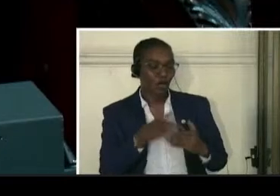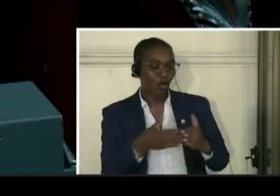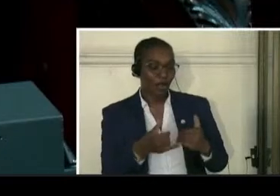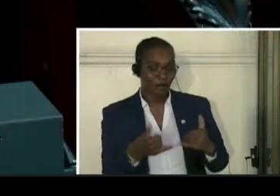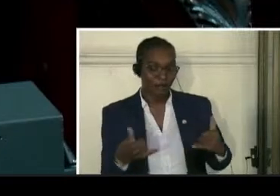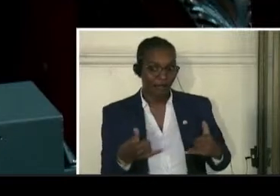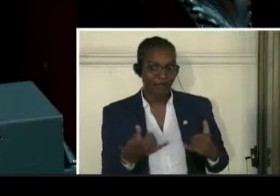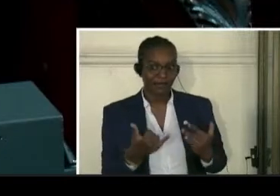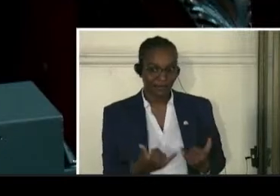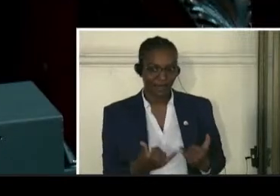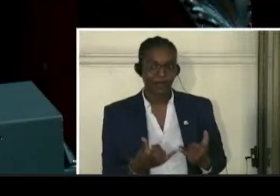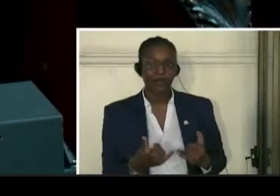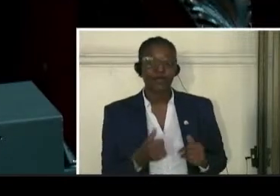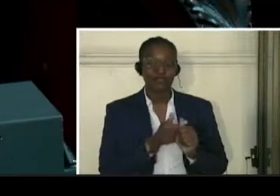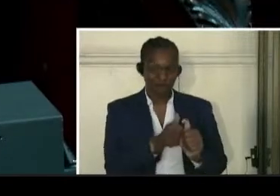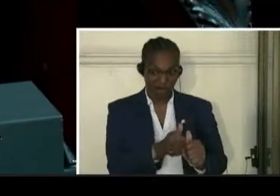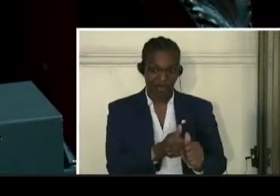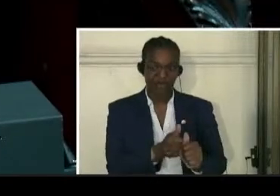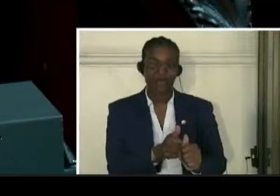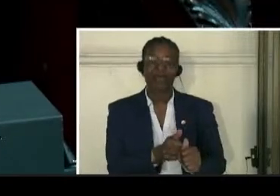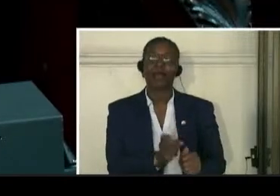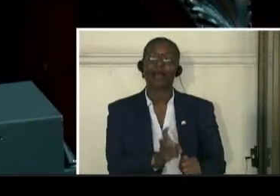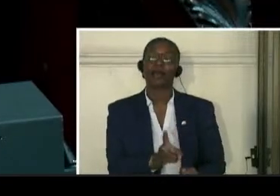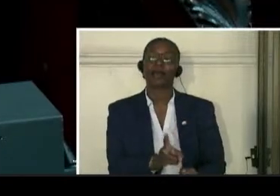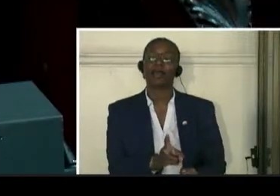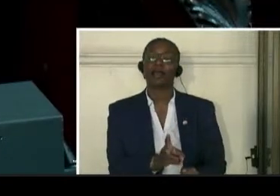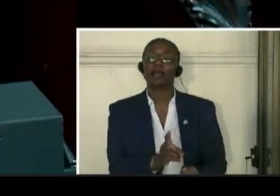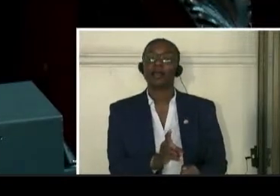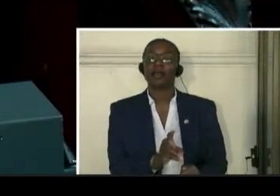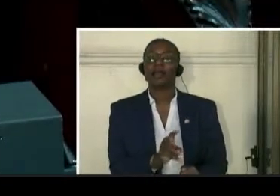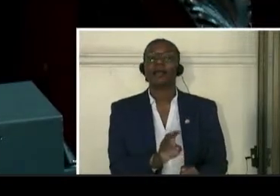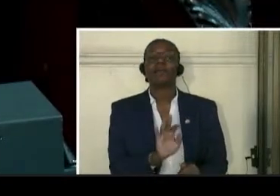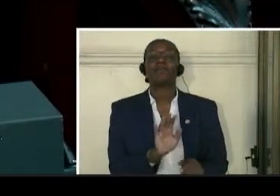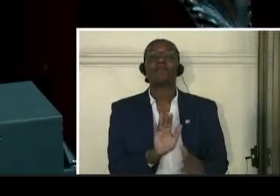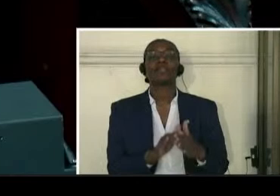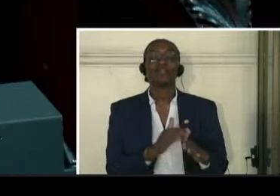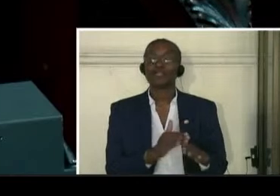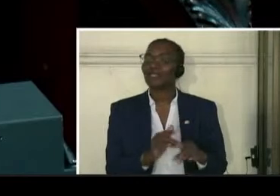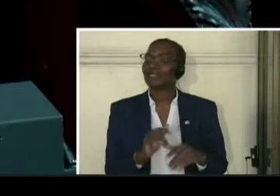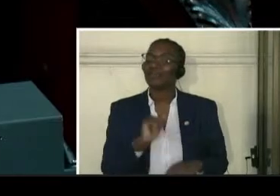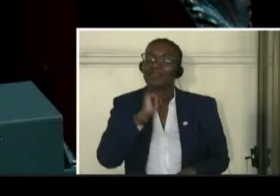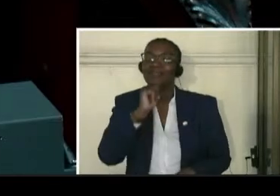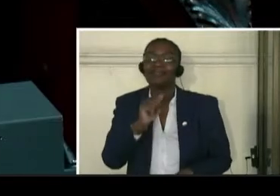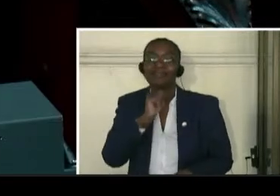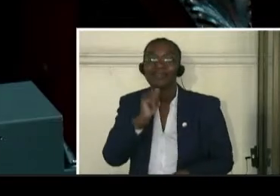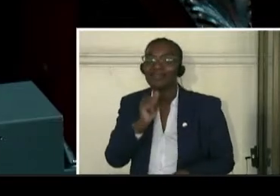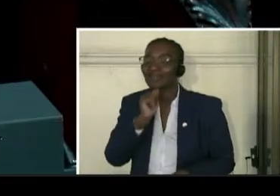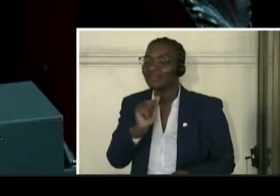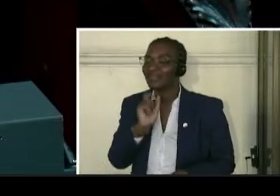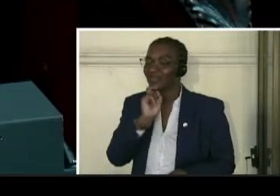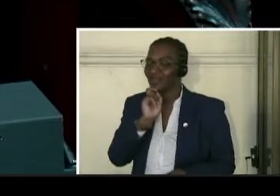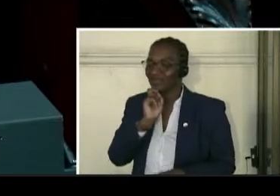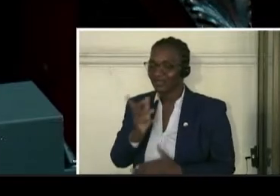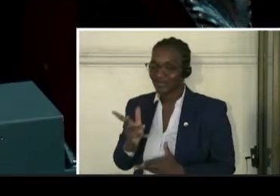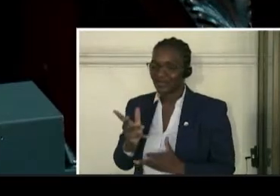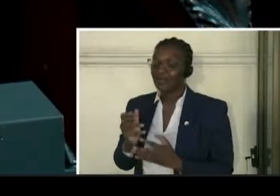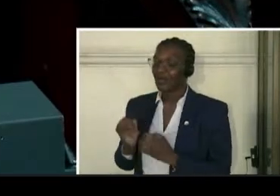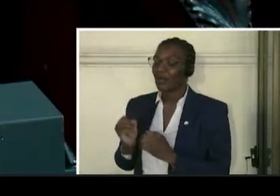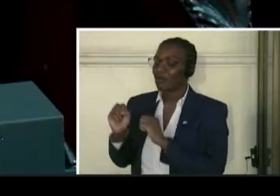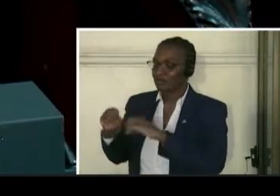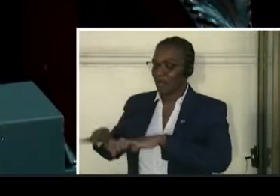also, because they just don't care. They just use you. Very soon they're gonna dump